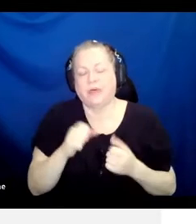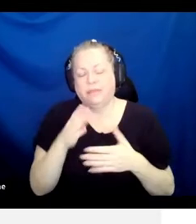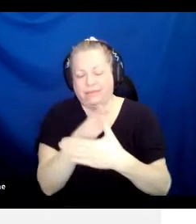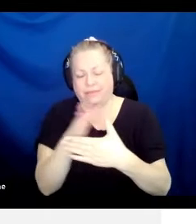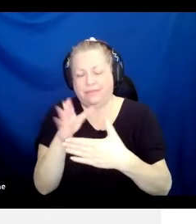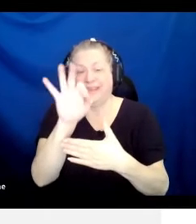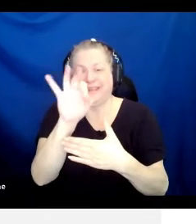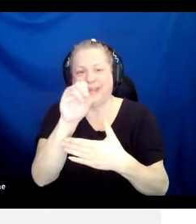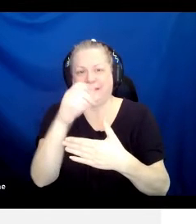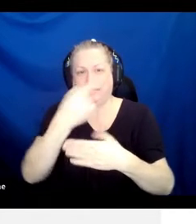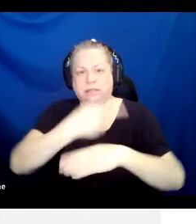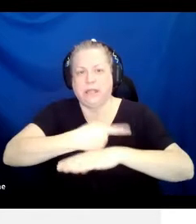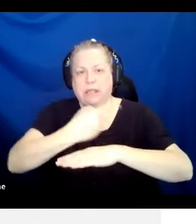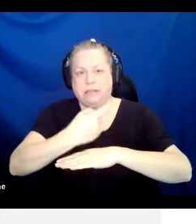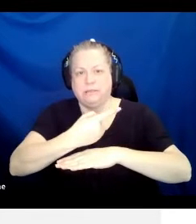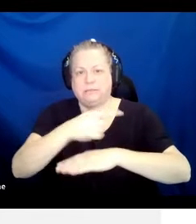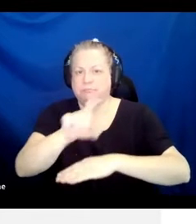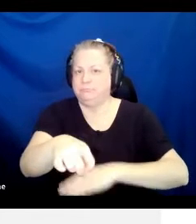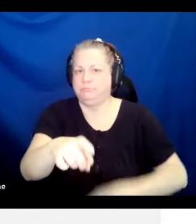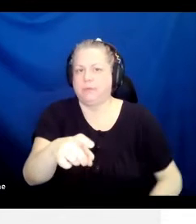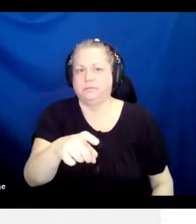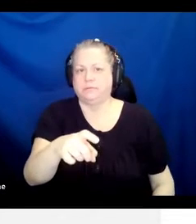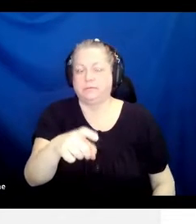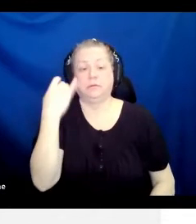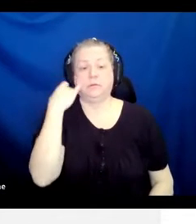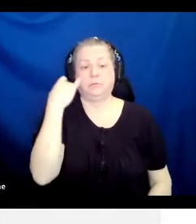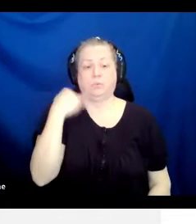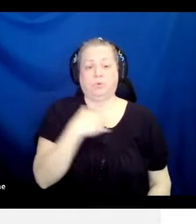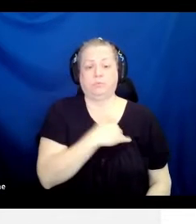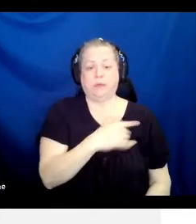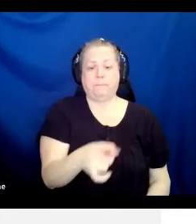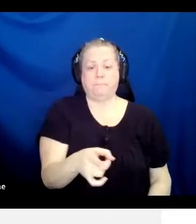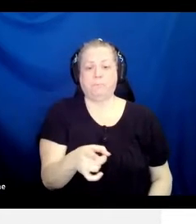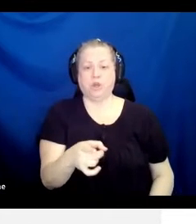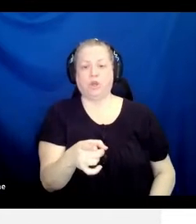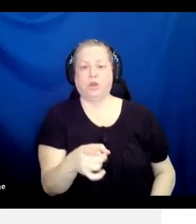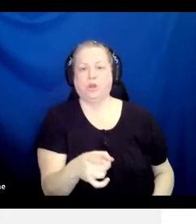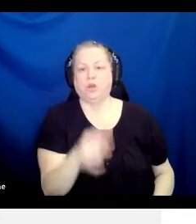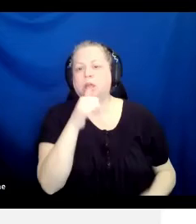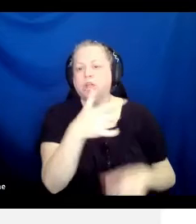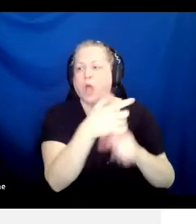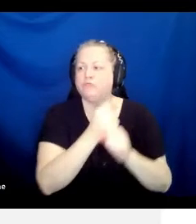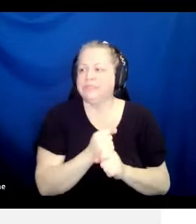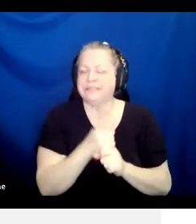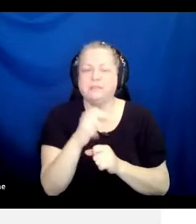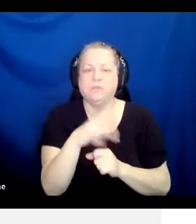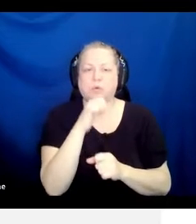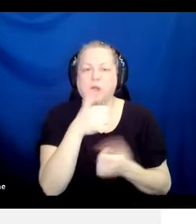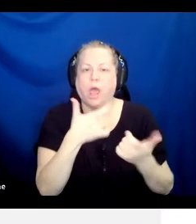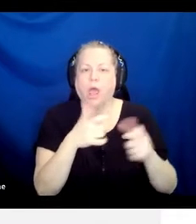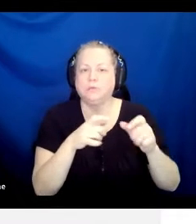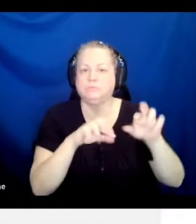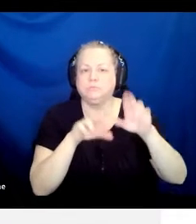MassHealth coverage terminating. So if a member either didn't receive or just didn't respond to the contents of the blue